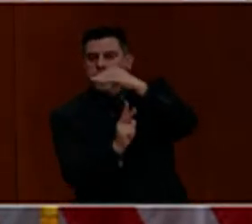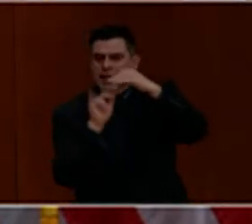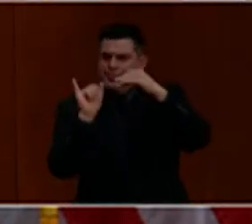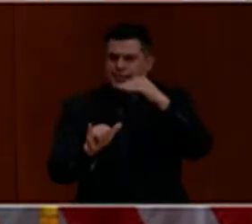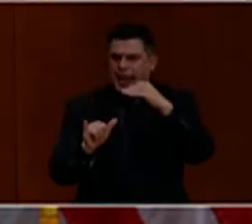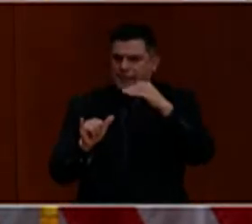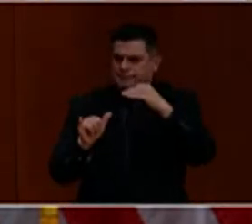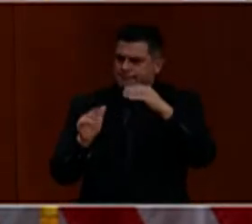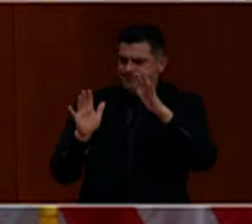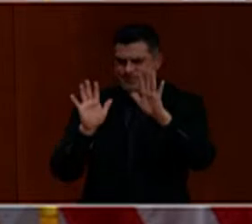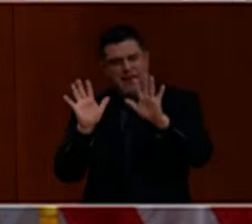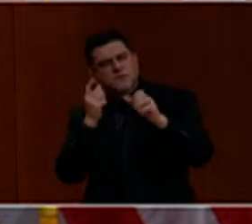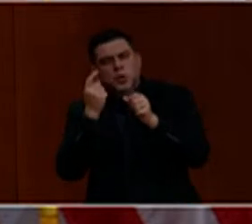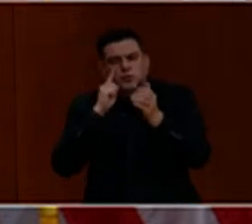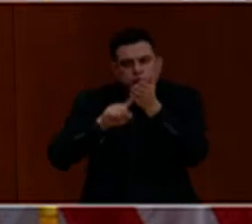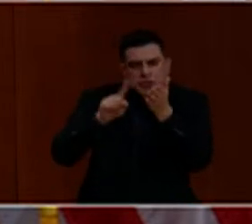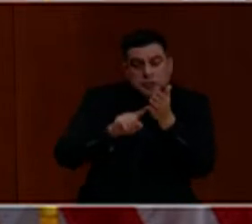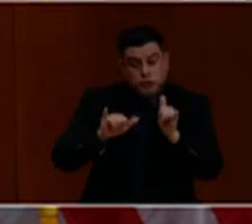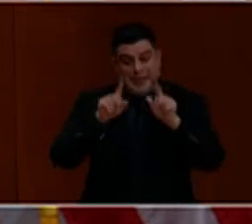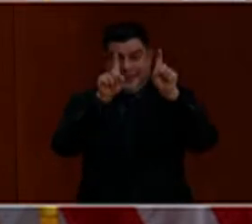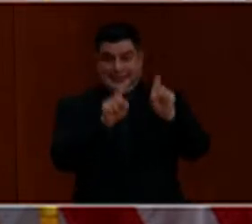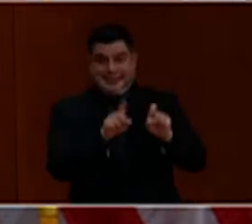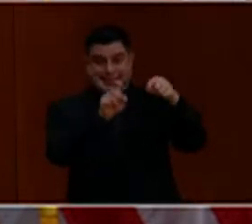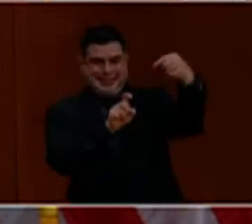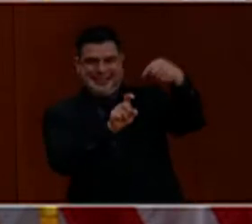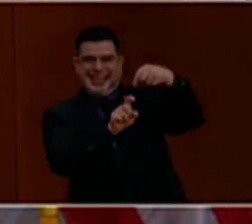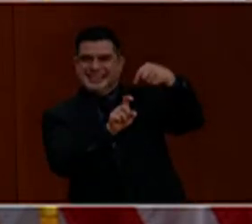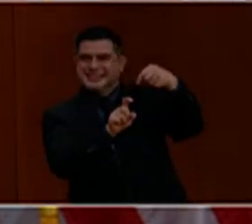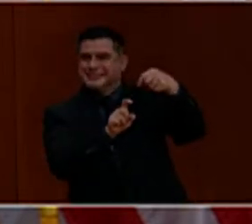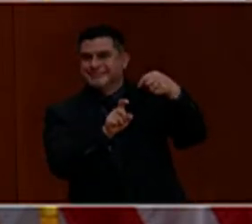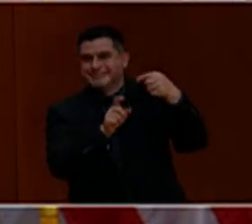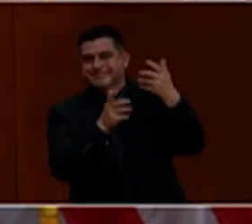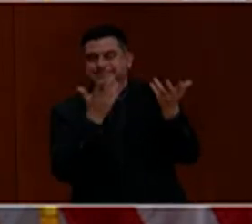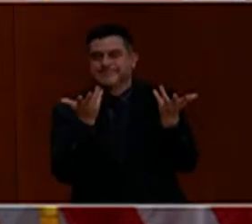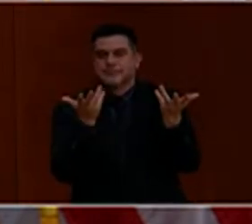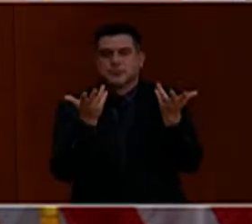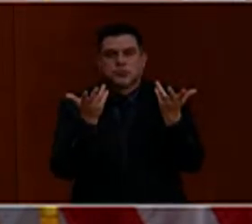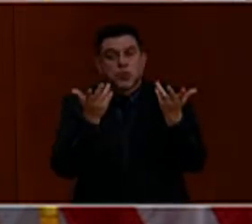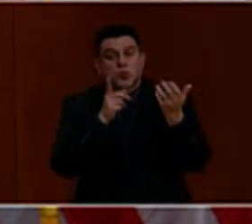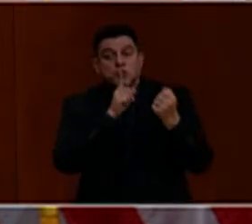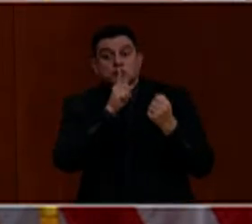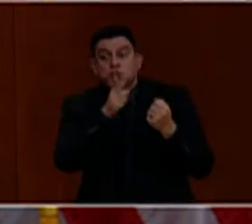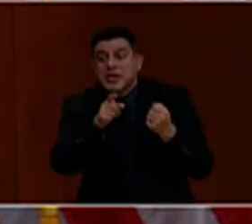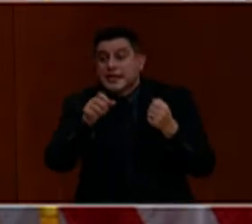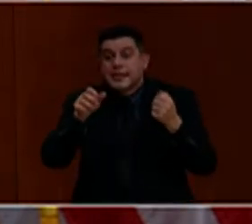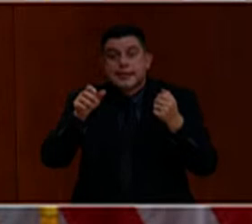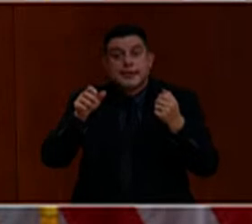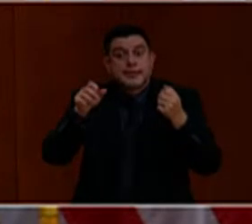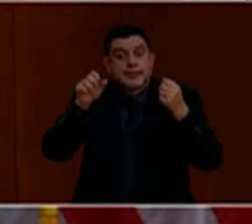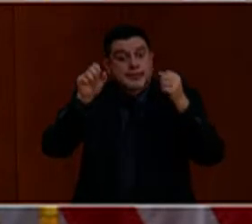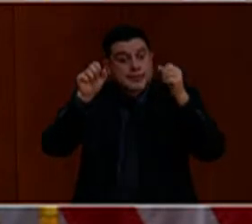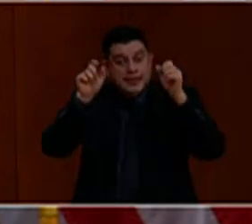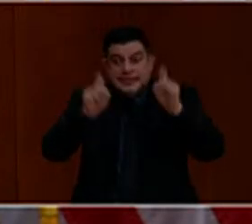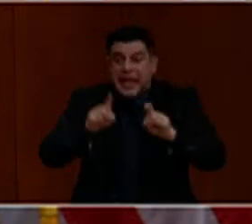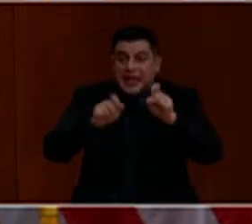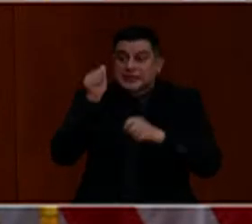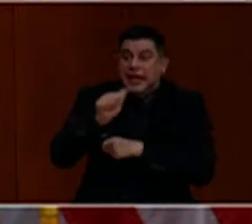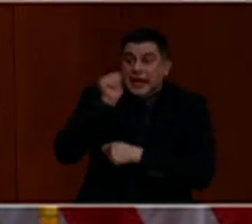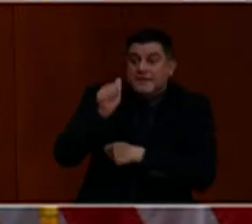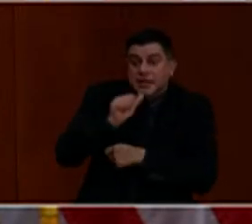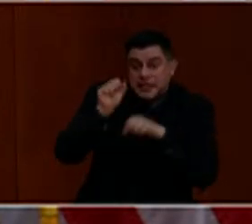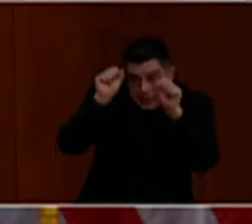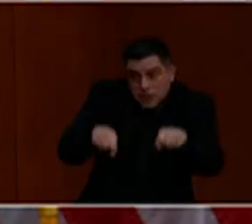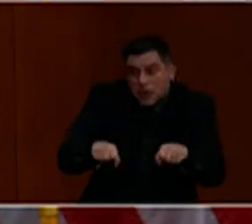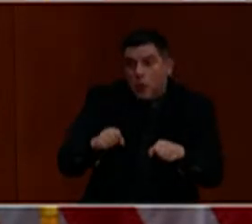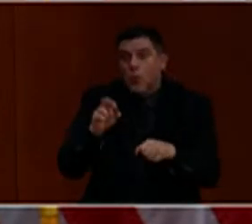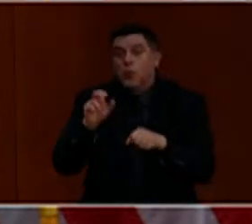the testing. Because the testing is, how often can you realistically test people? I can go in and test a nursing home today. I